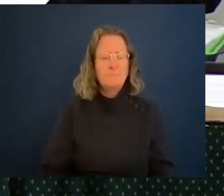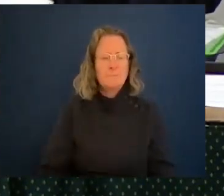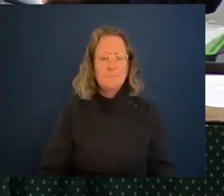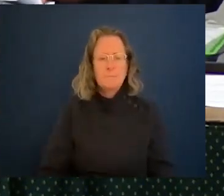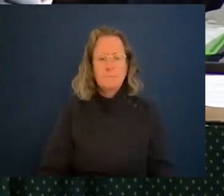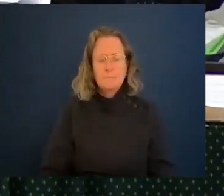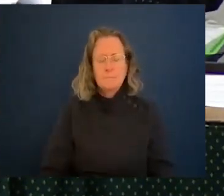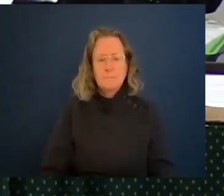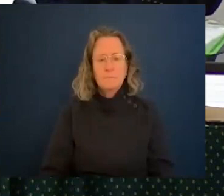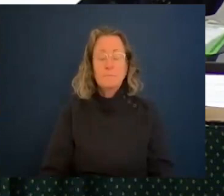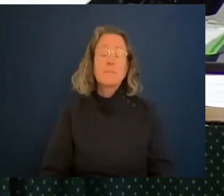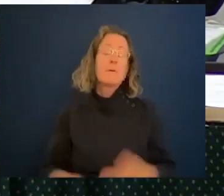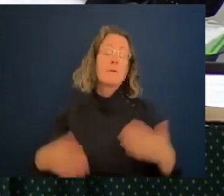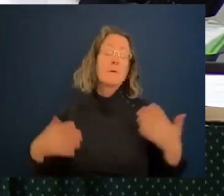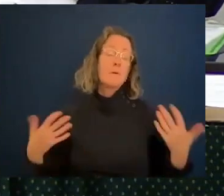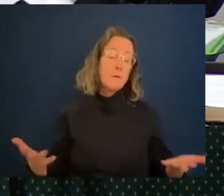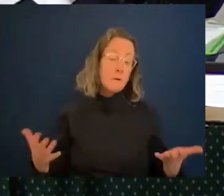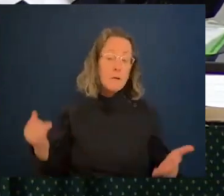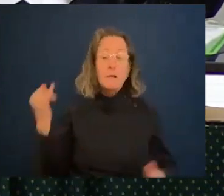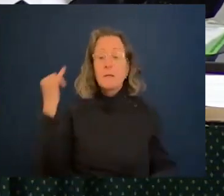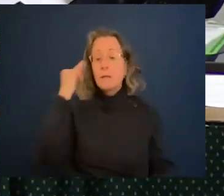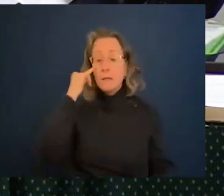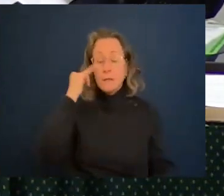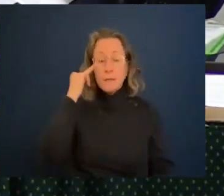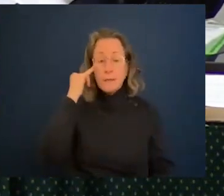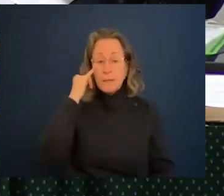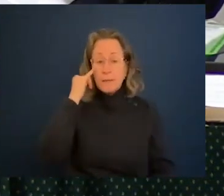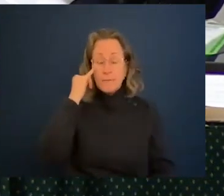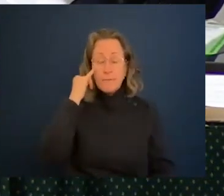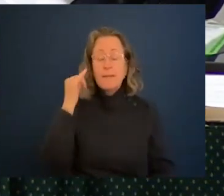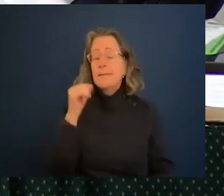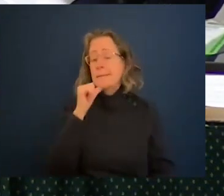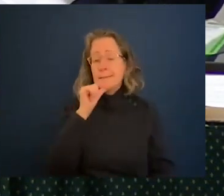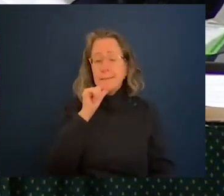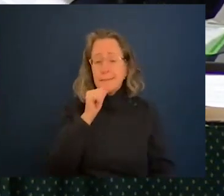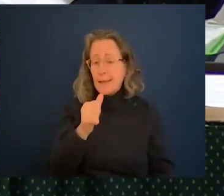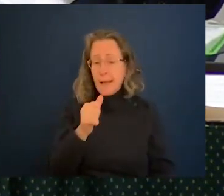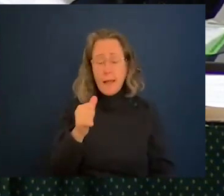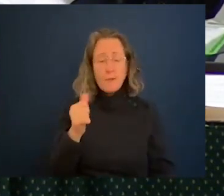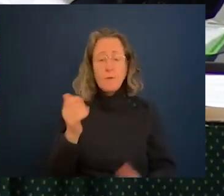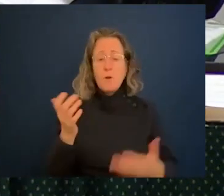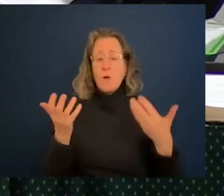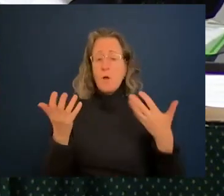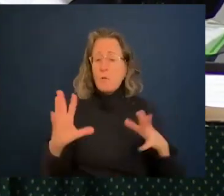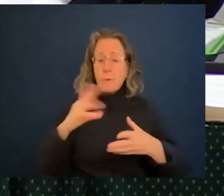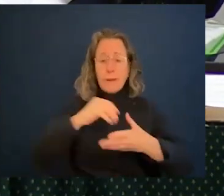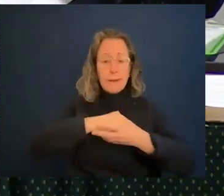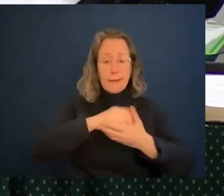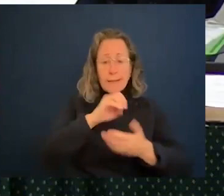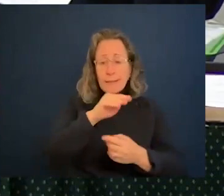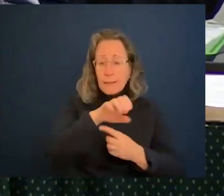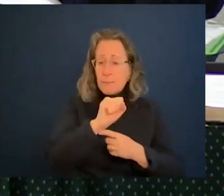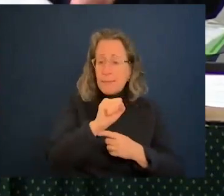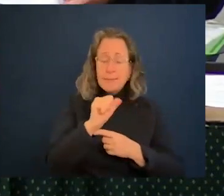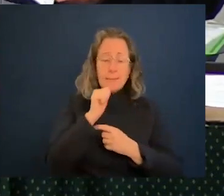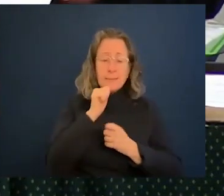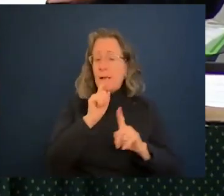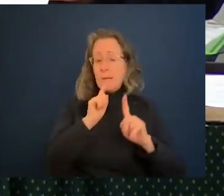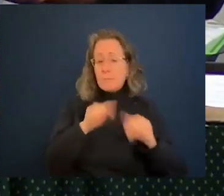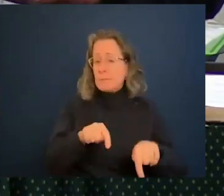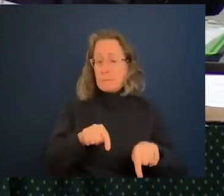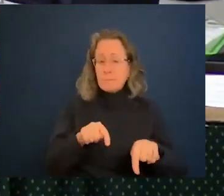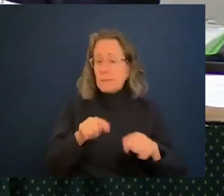um if they are no longer serving in the EMS capacity and are not responding to Medical calls and they are just